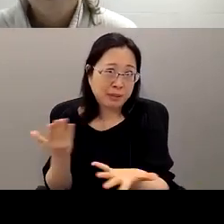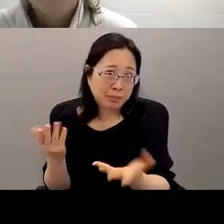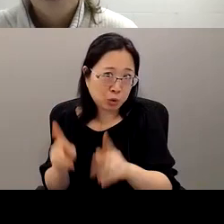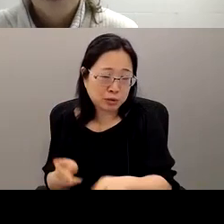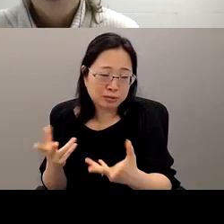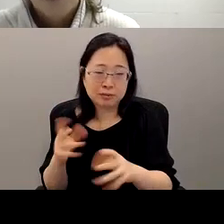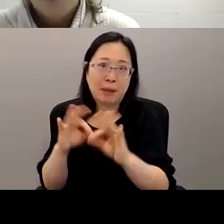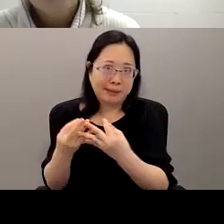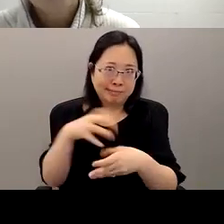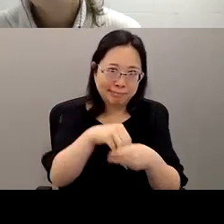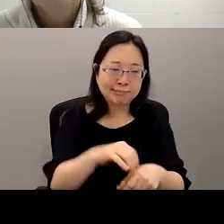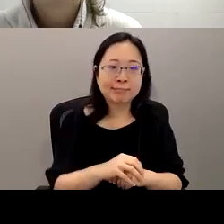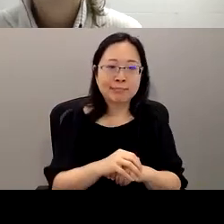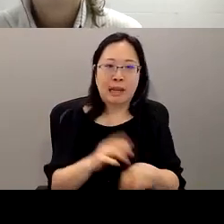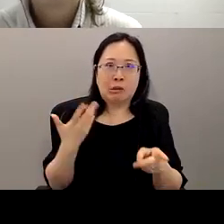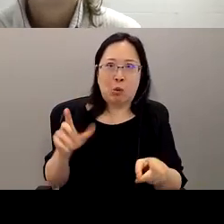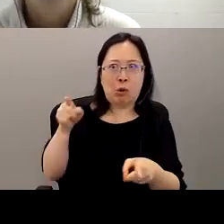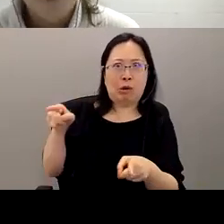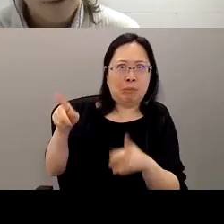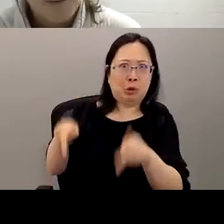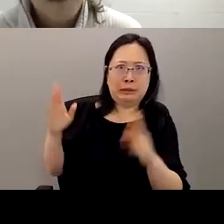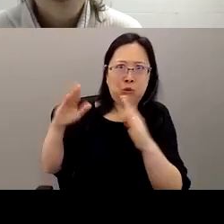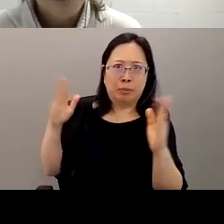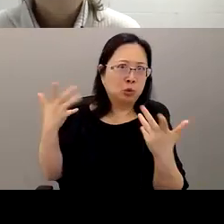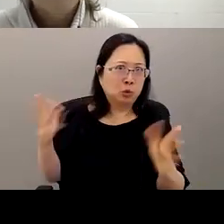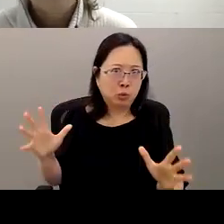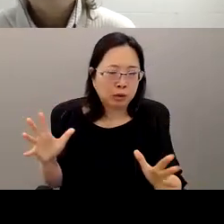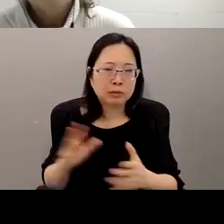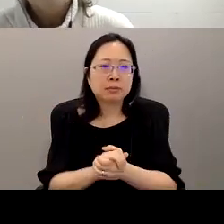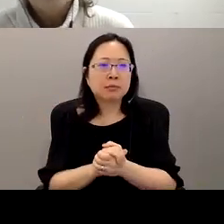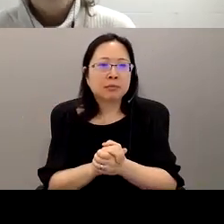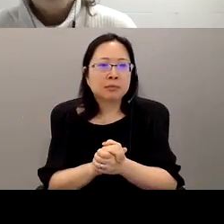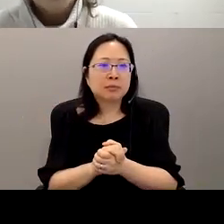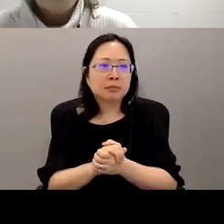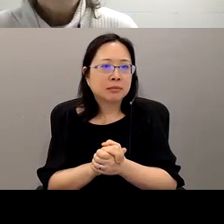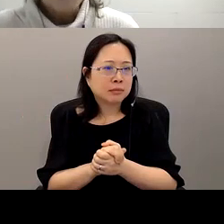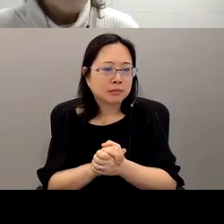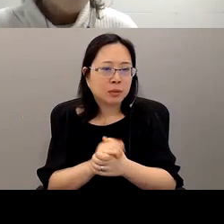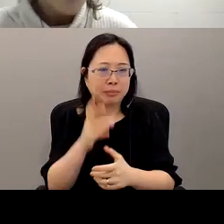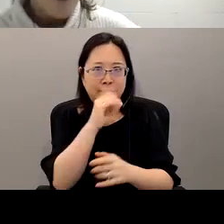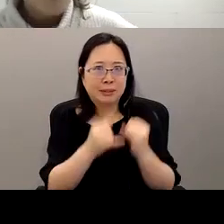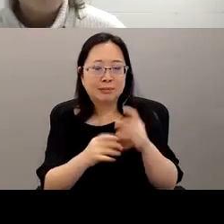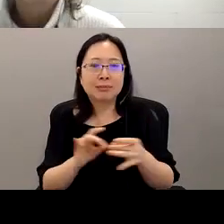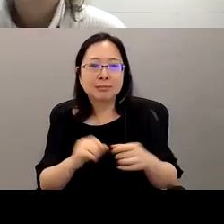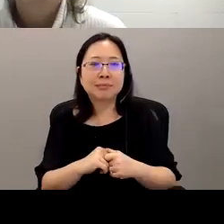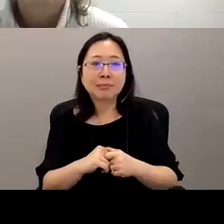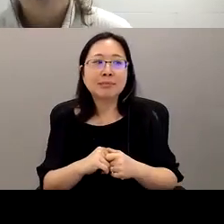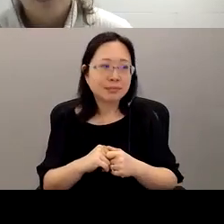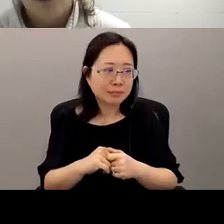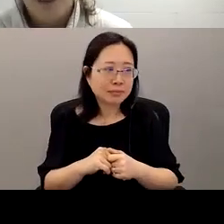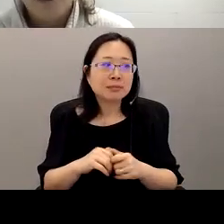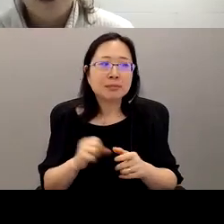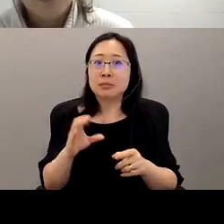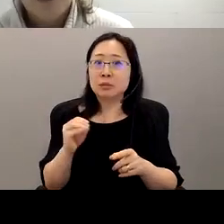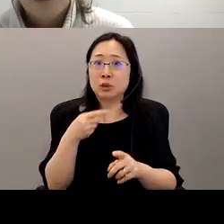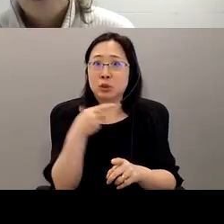trouble. Additionally, some were afraid of reprisal from that person. So she was frustrated with the options that she was providing